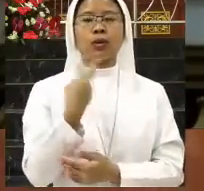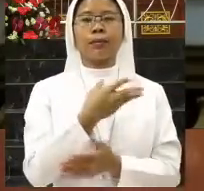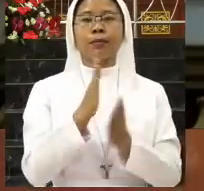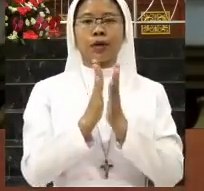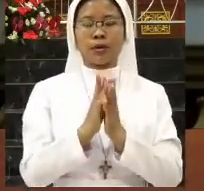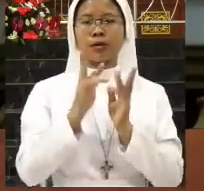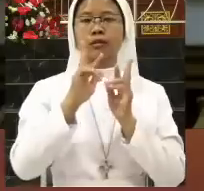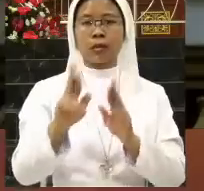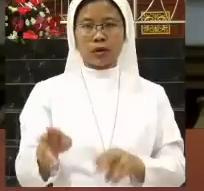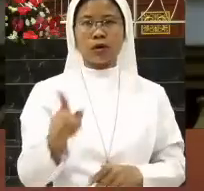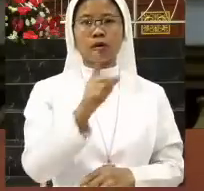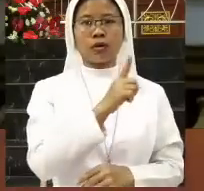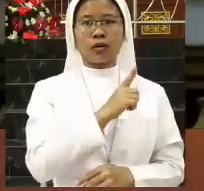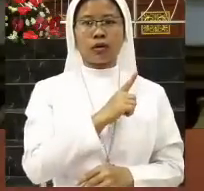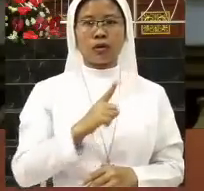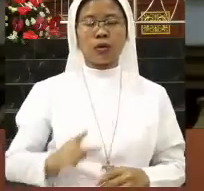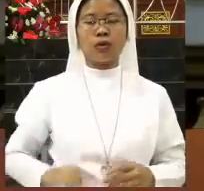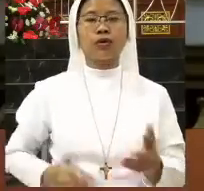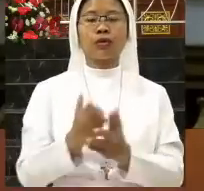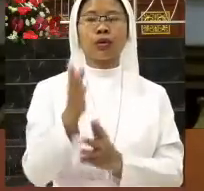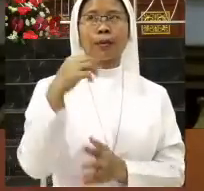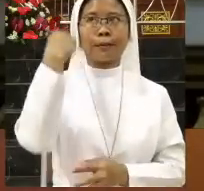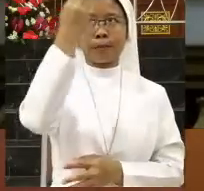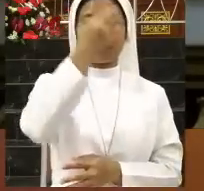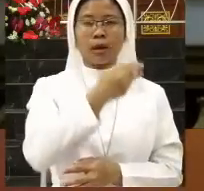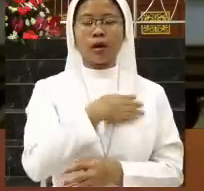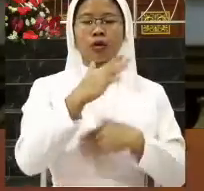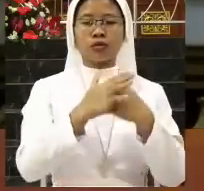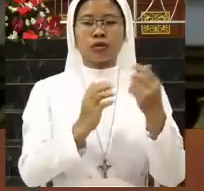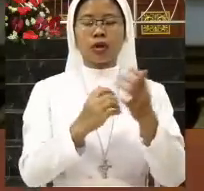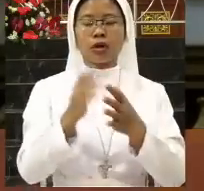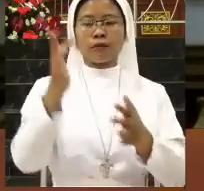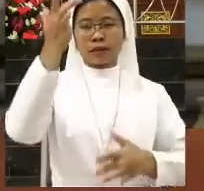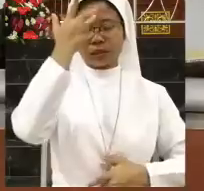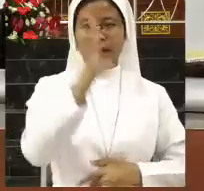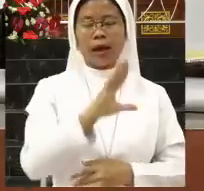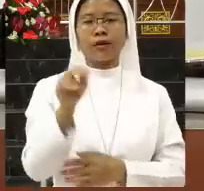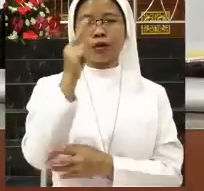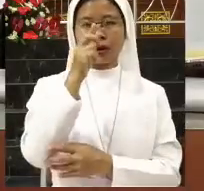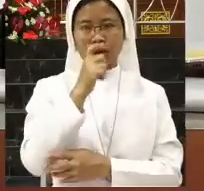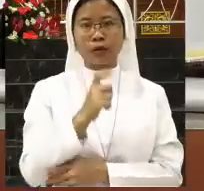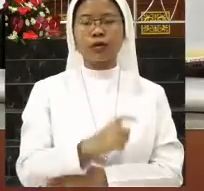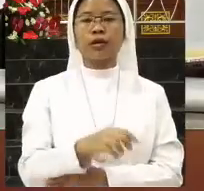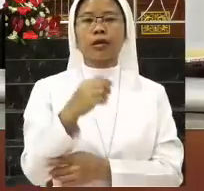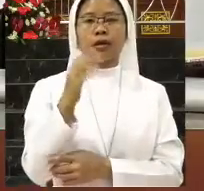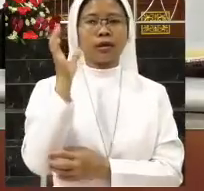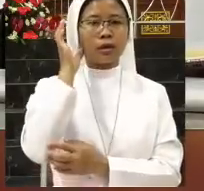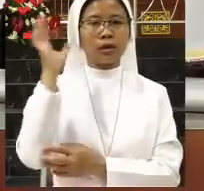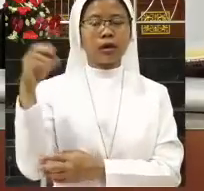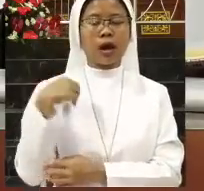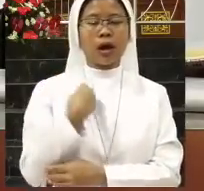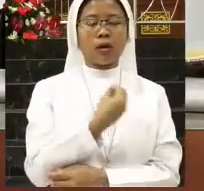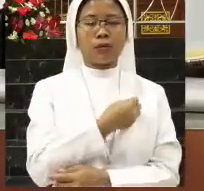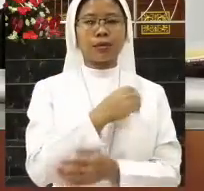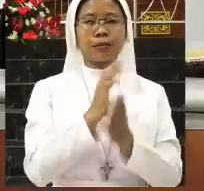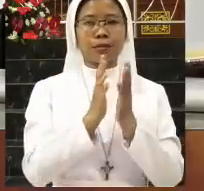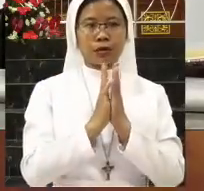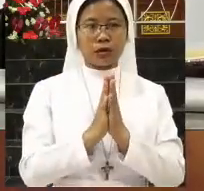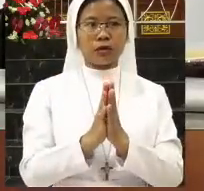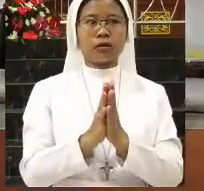pray. Lord, through Ina, the consoler of the sick and the elderly, hear our